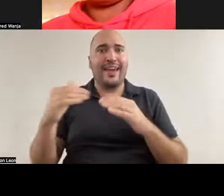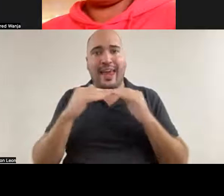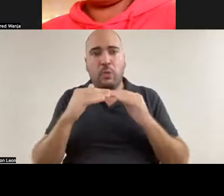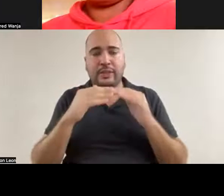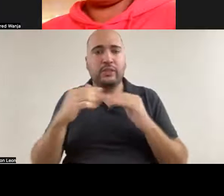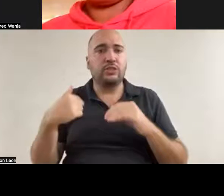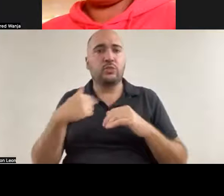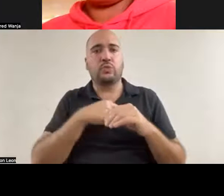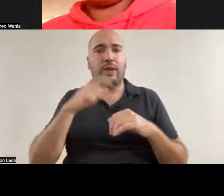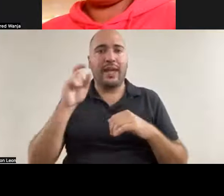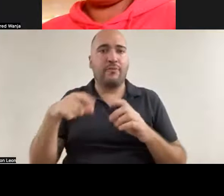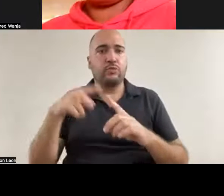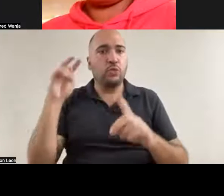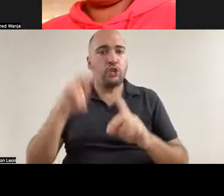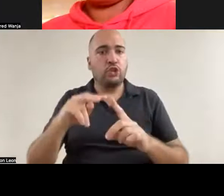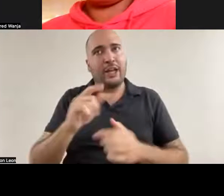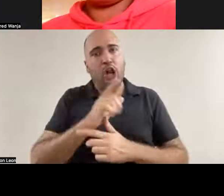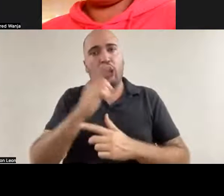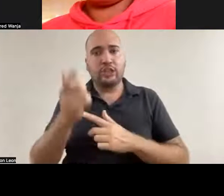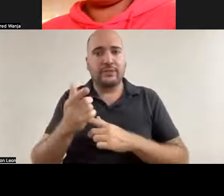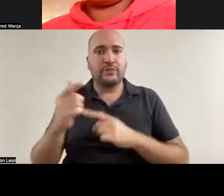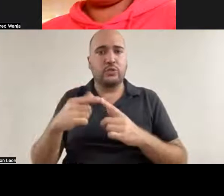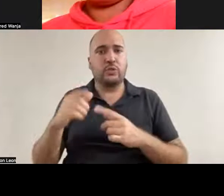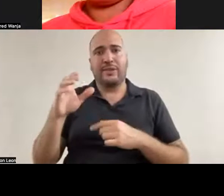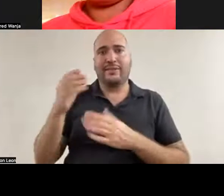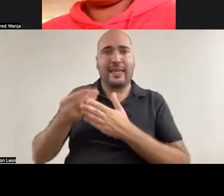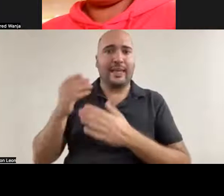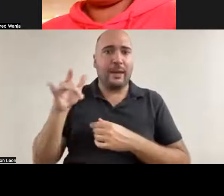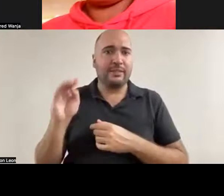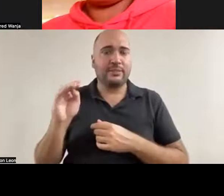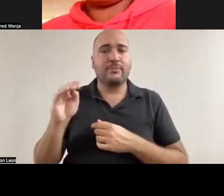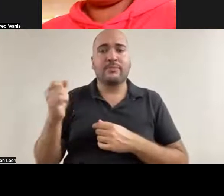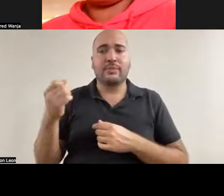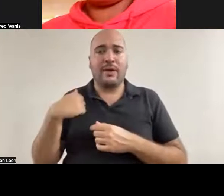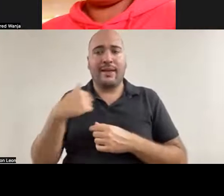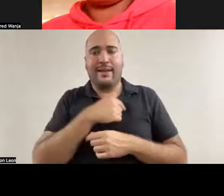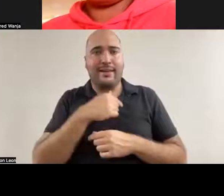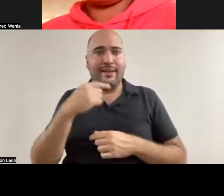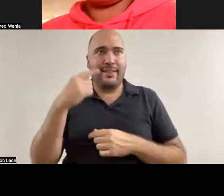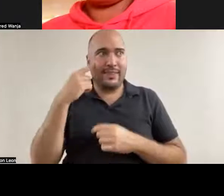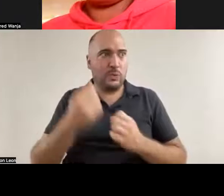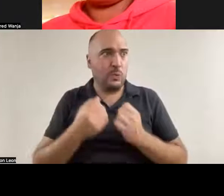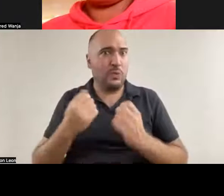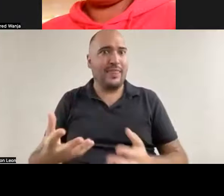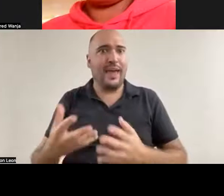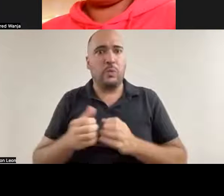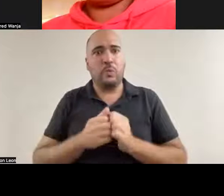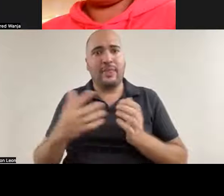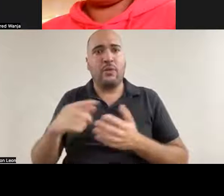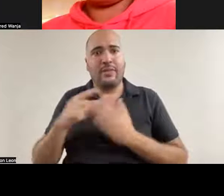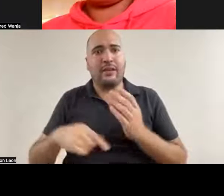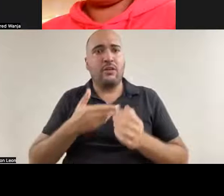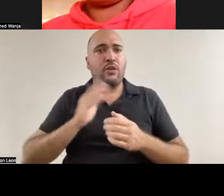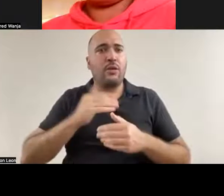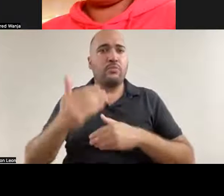we have to look at alternatives to capitalism. I think without that, our